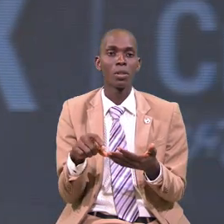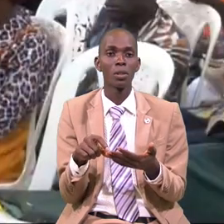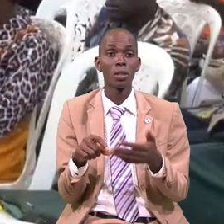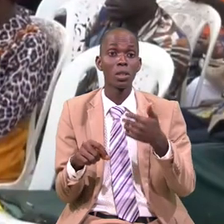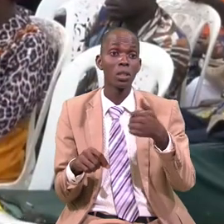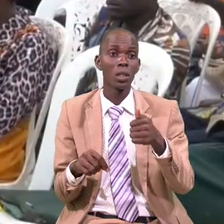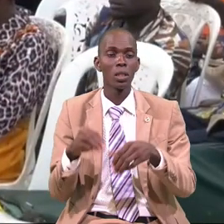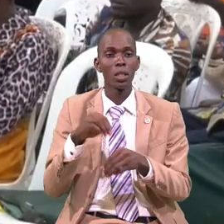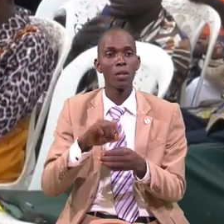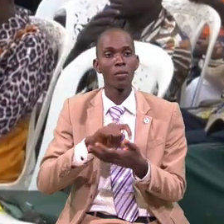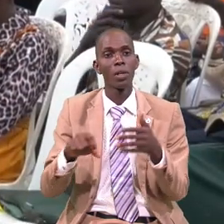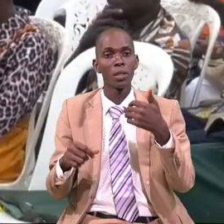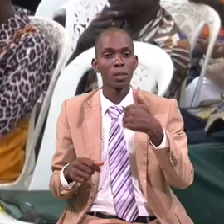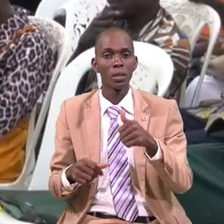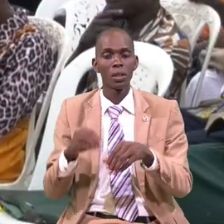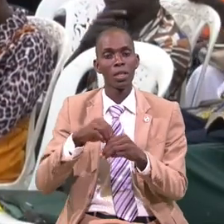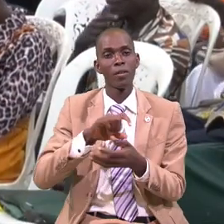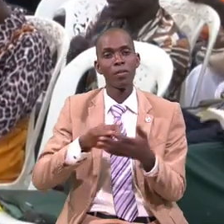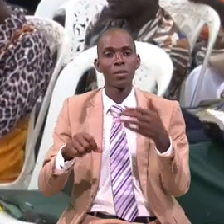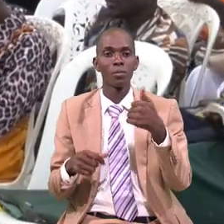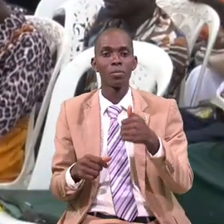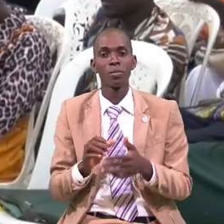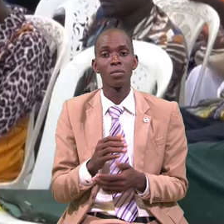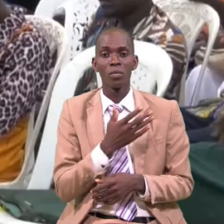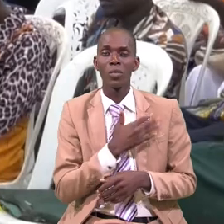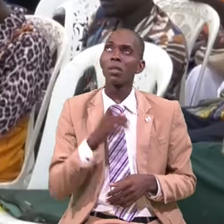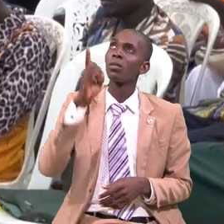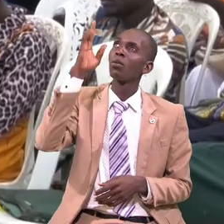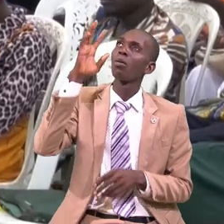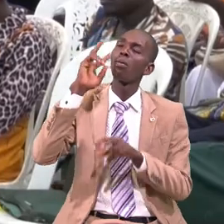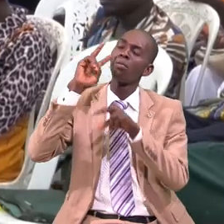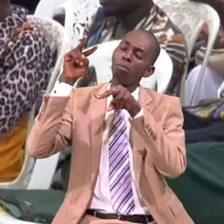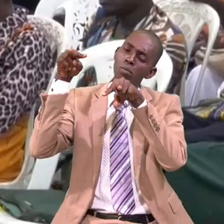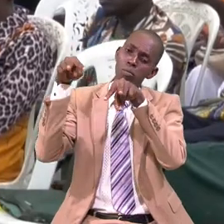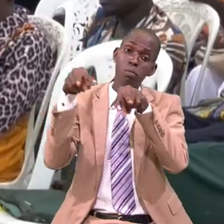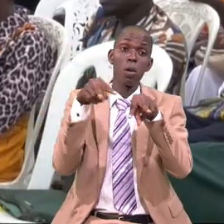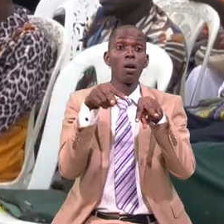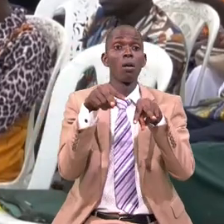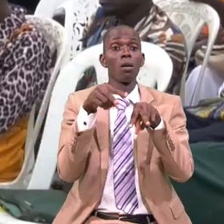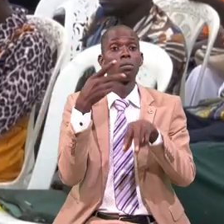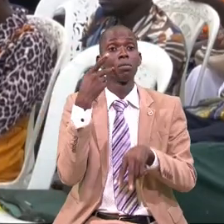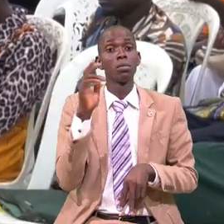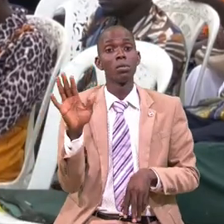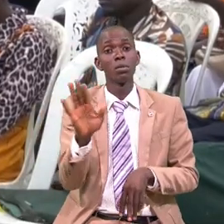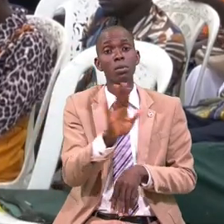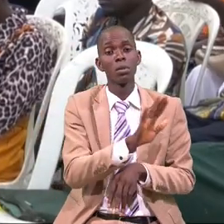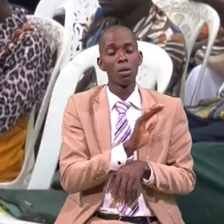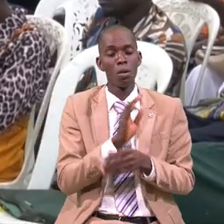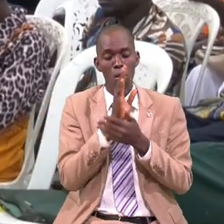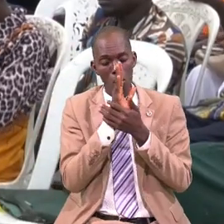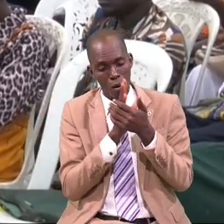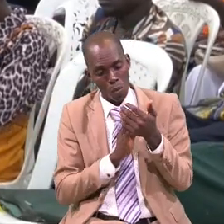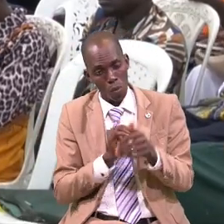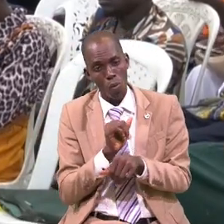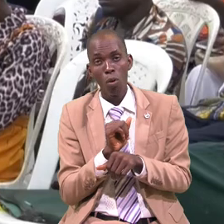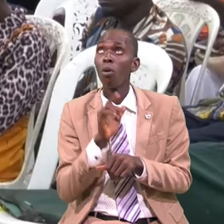Look at verse 10. In verse 10, and God saw their works. He saw their